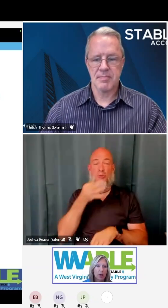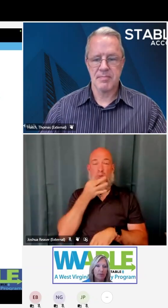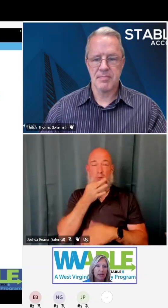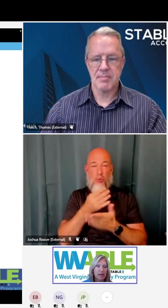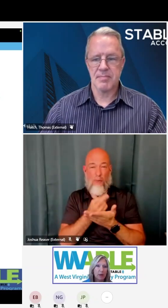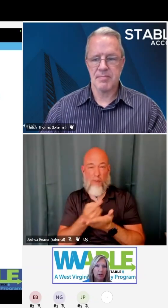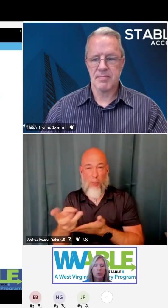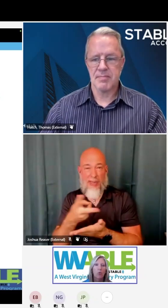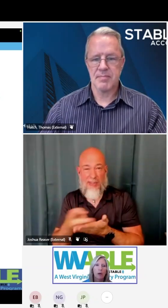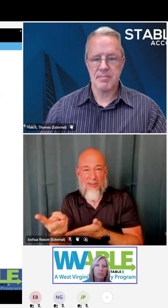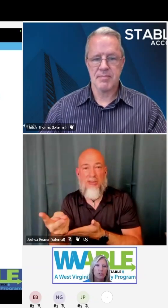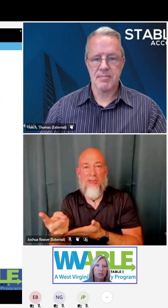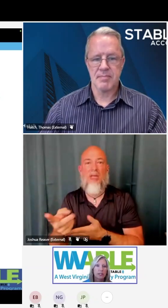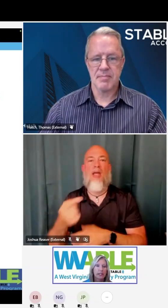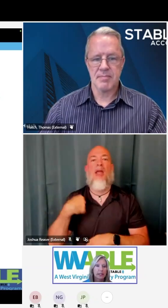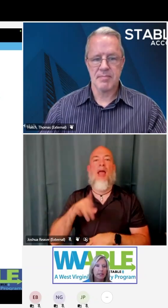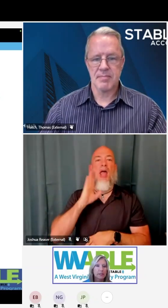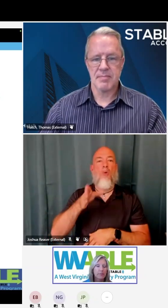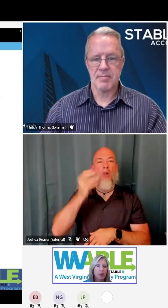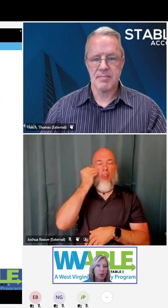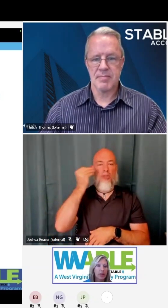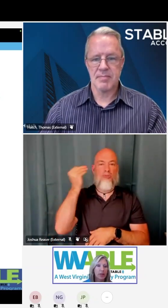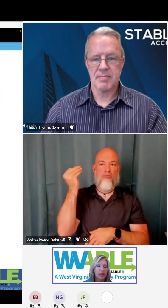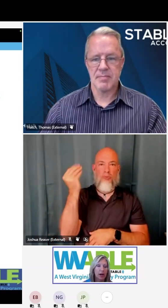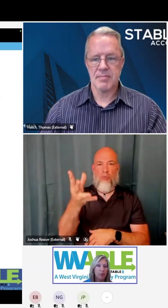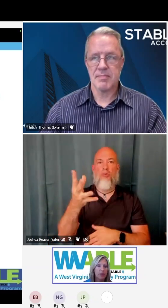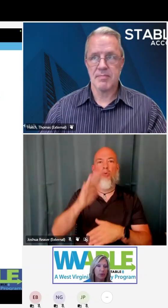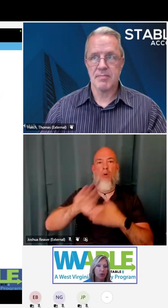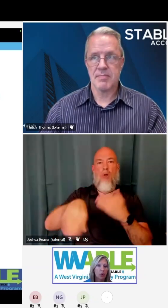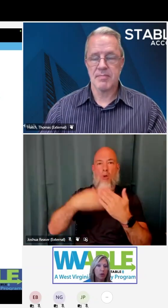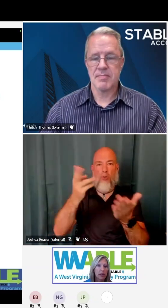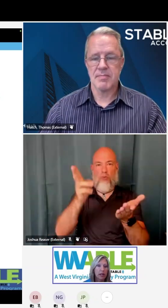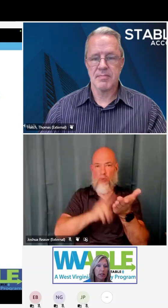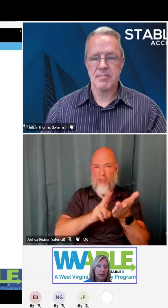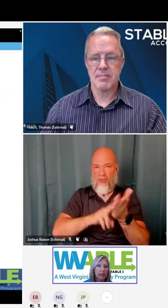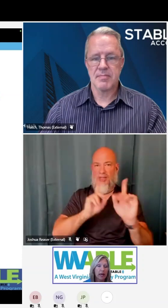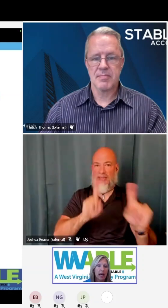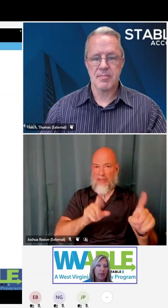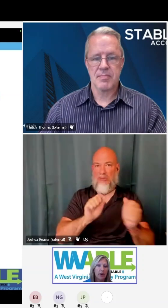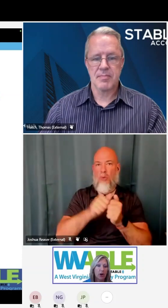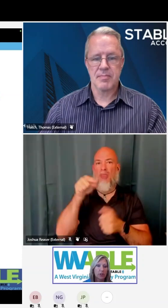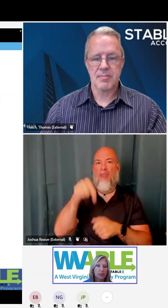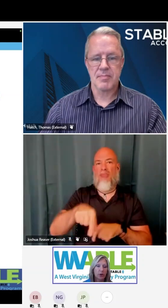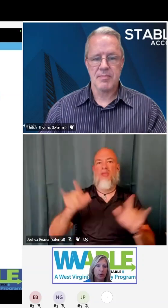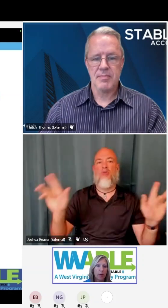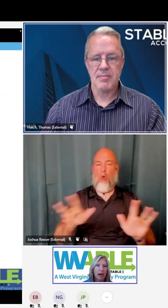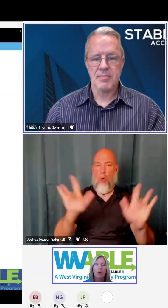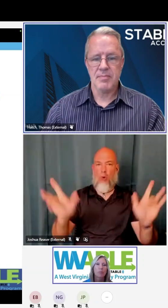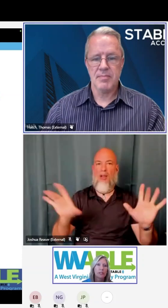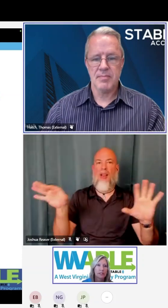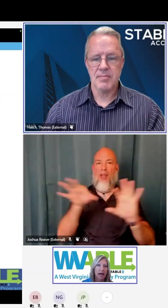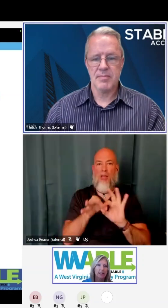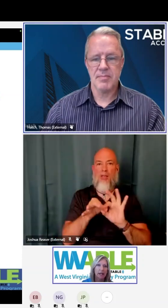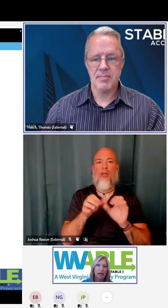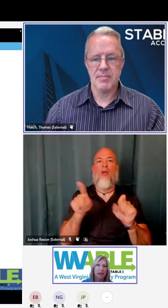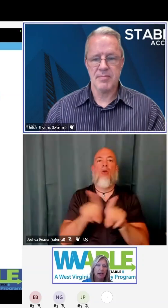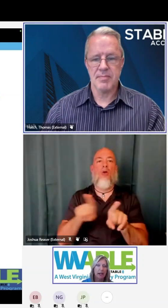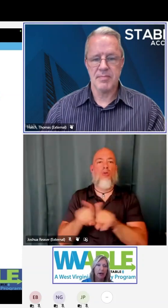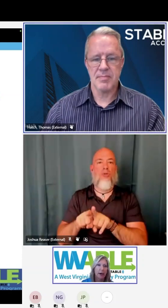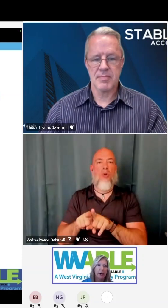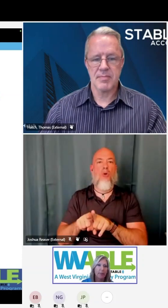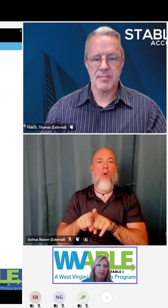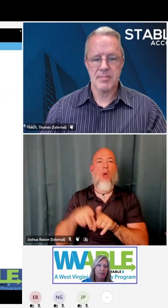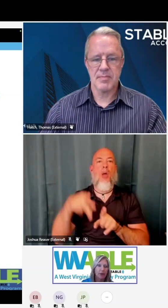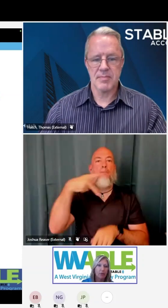will follow up via email to all registered attendees with this recording link, and then also a PowerPoint slide